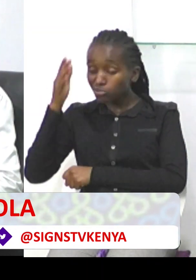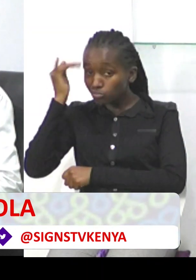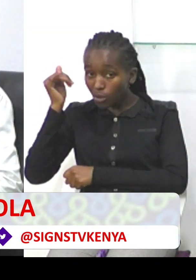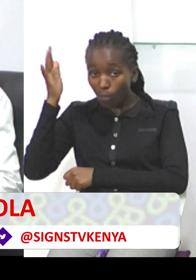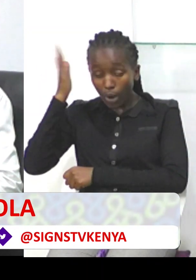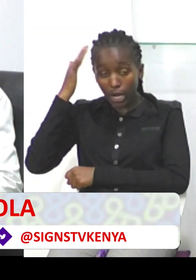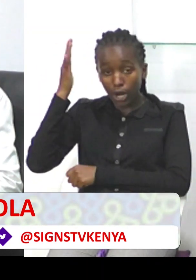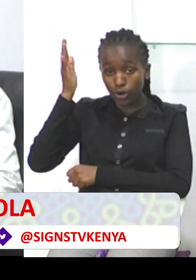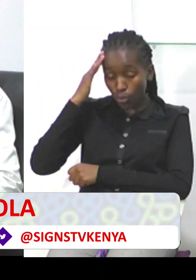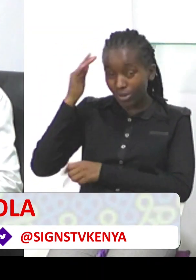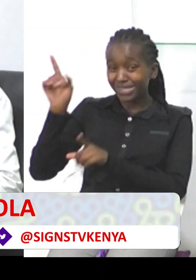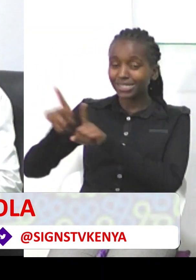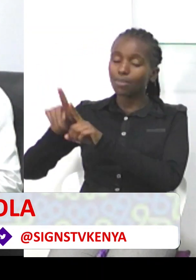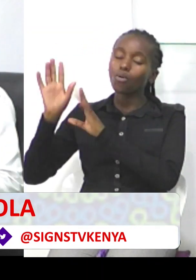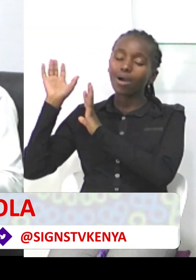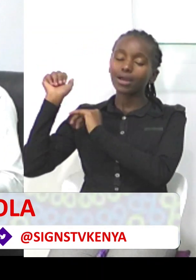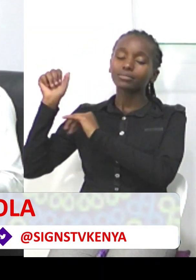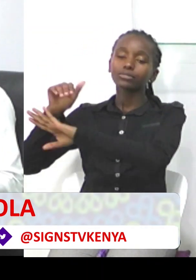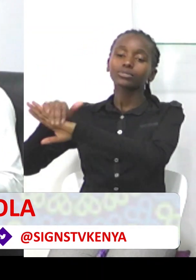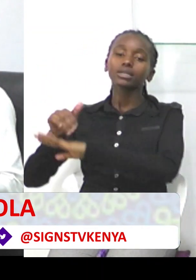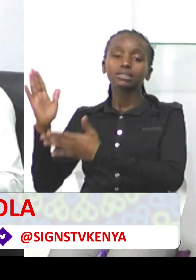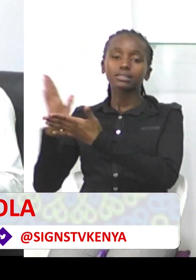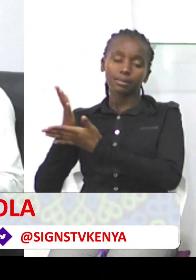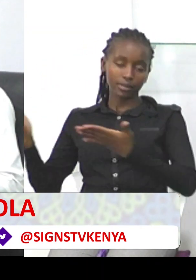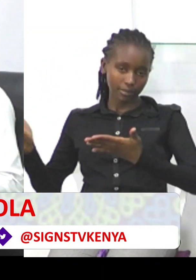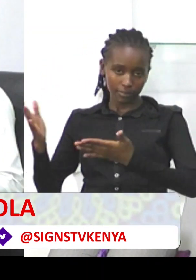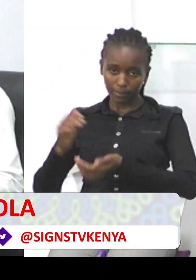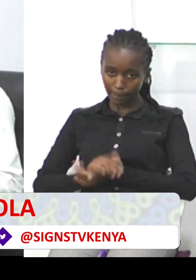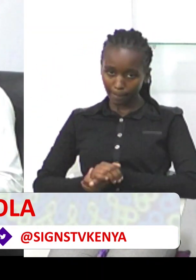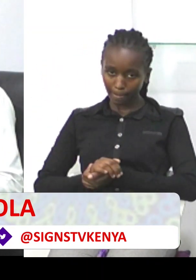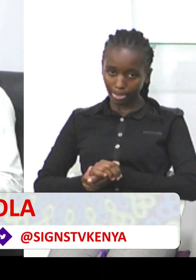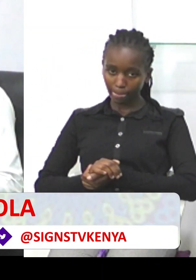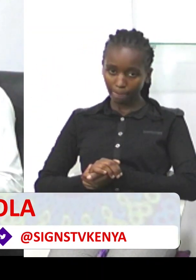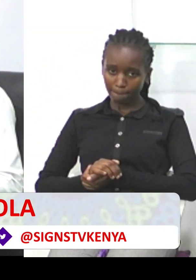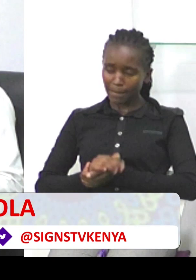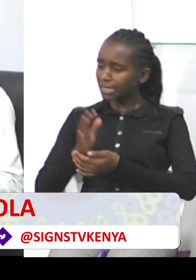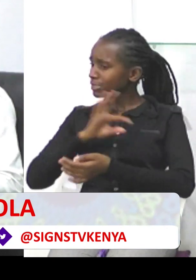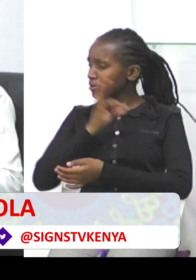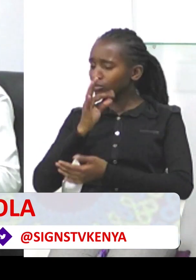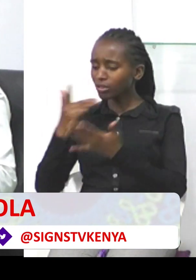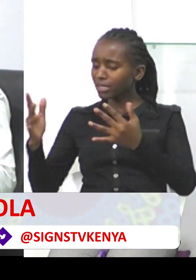are expecting something. Yeah. Something physical, not spiritual.